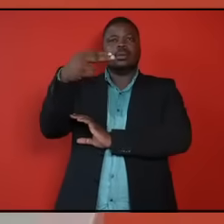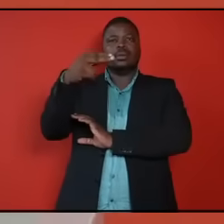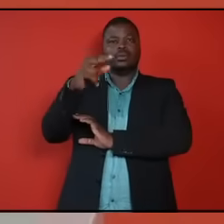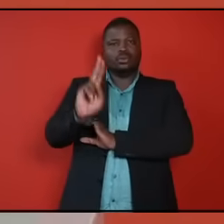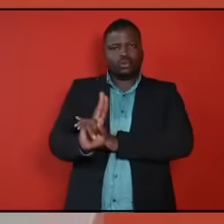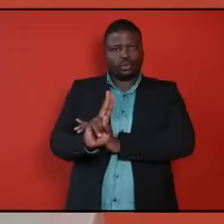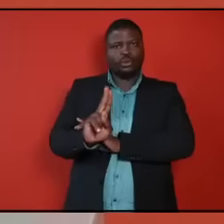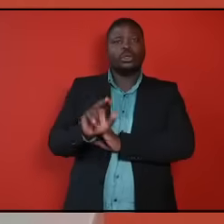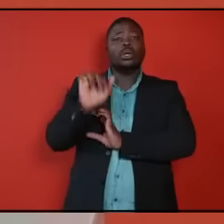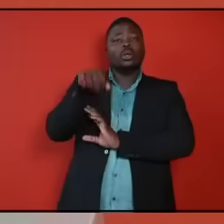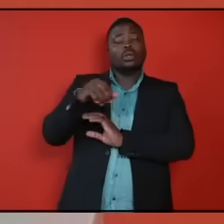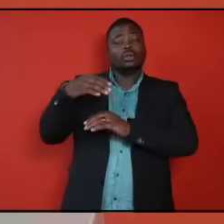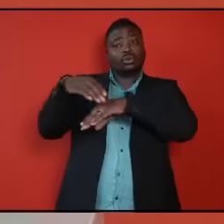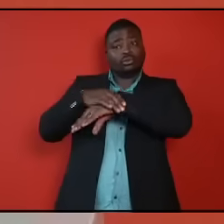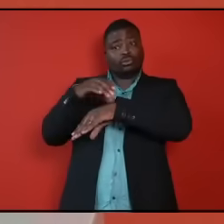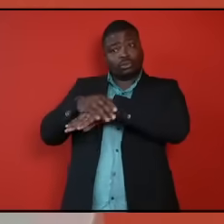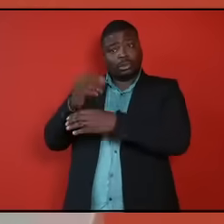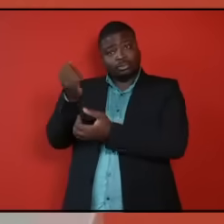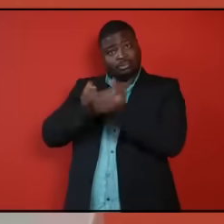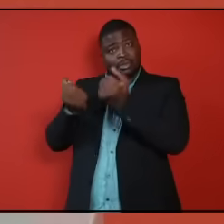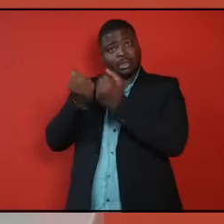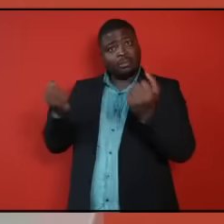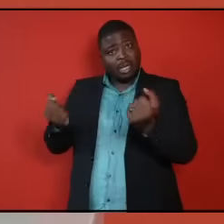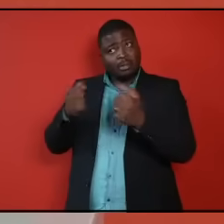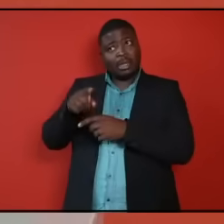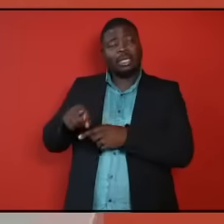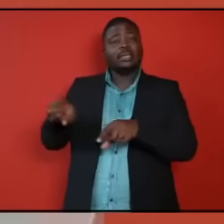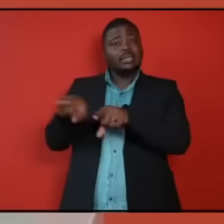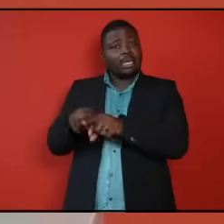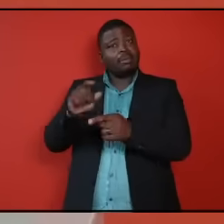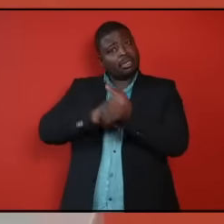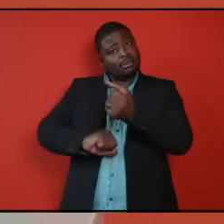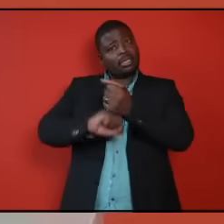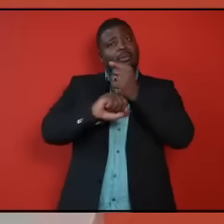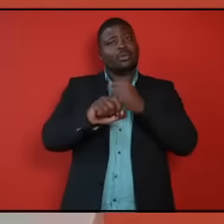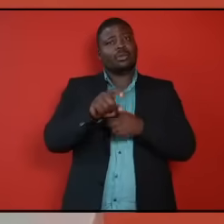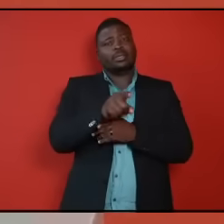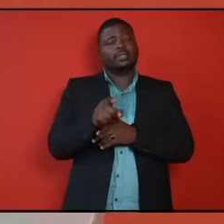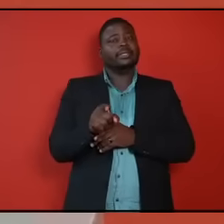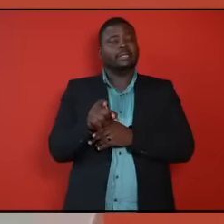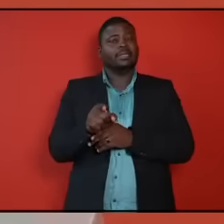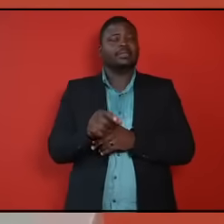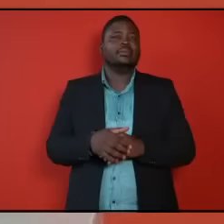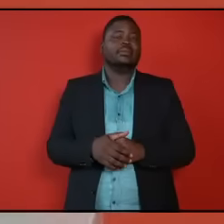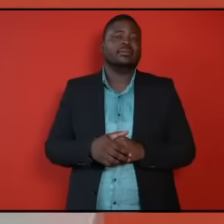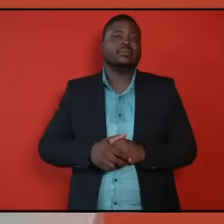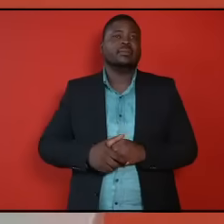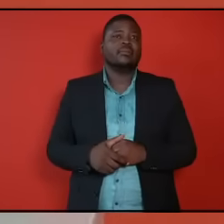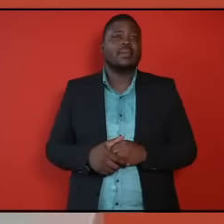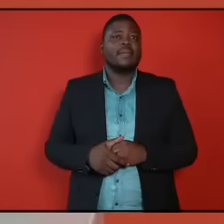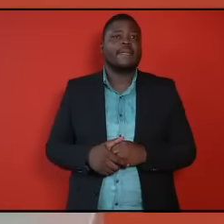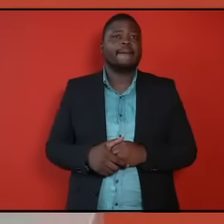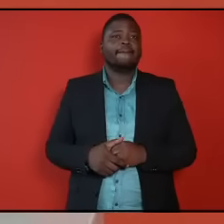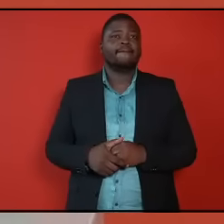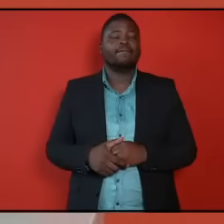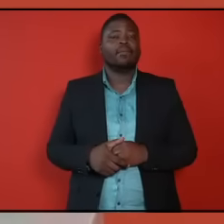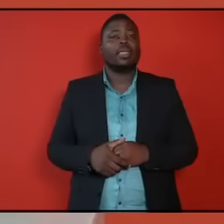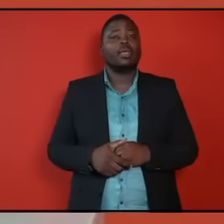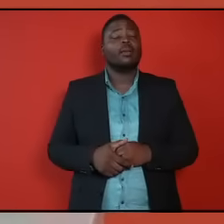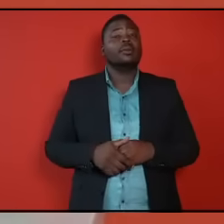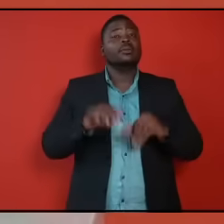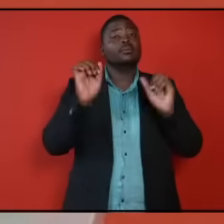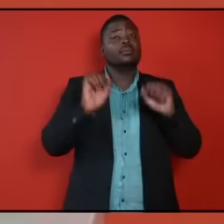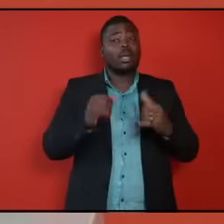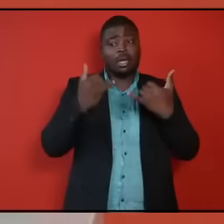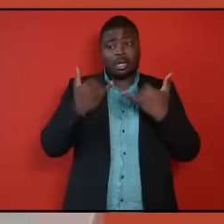that. There are so many of our kids who are now our brothers are producing